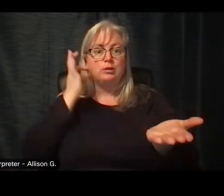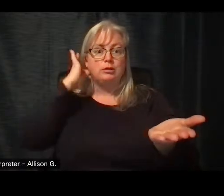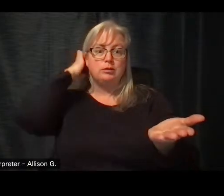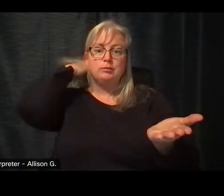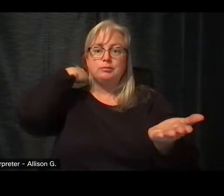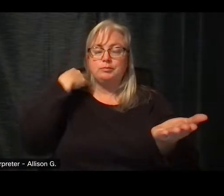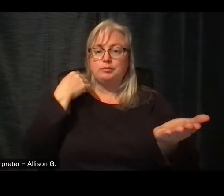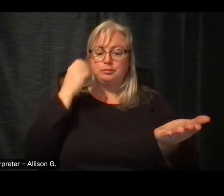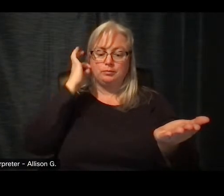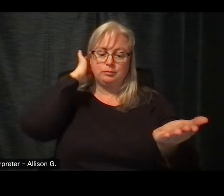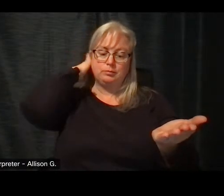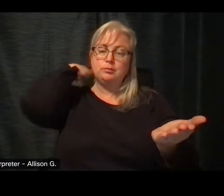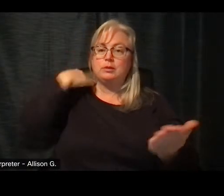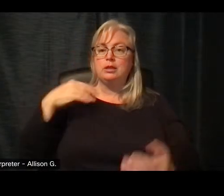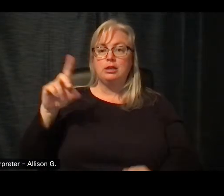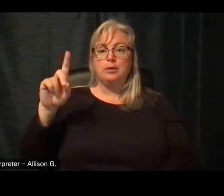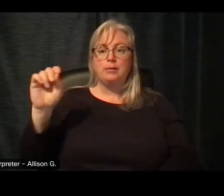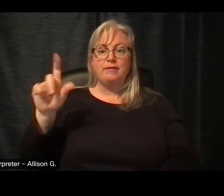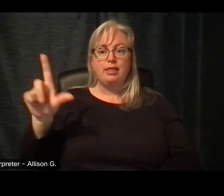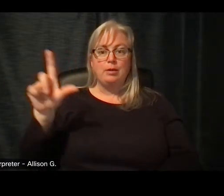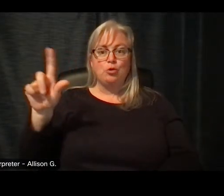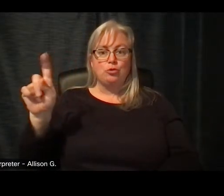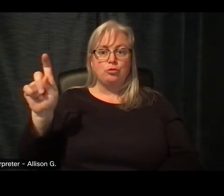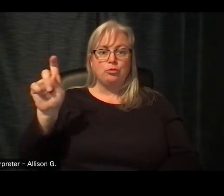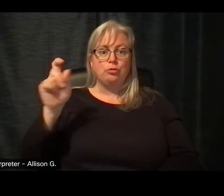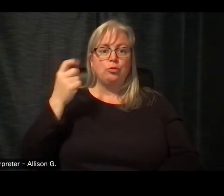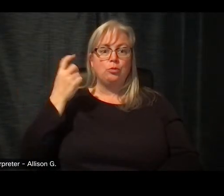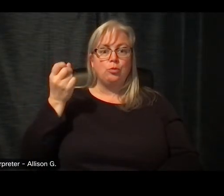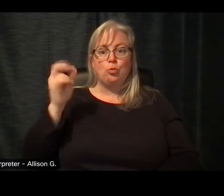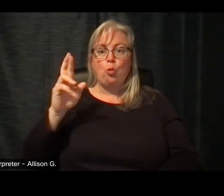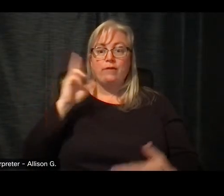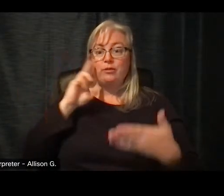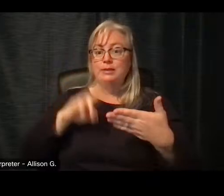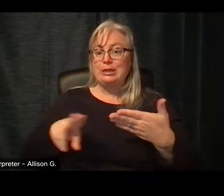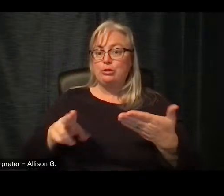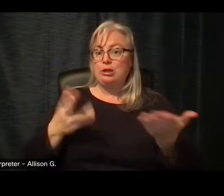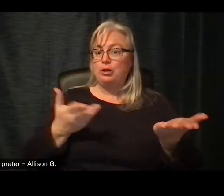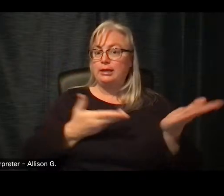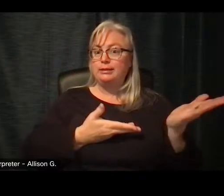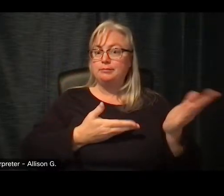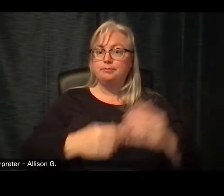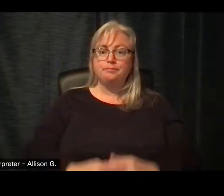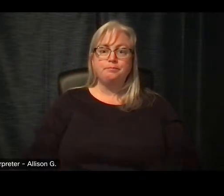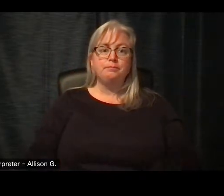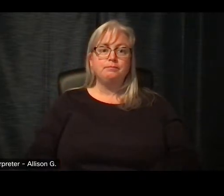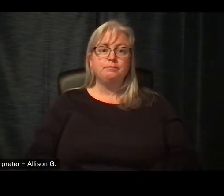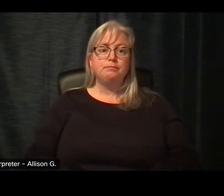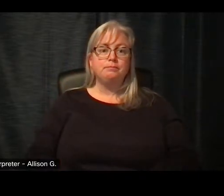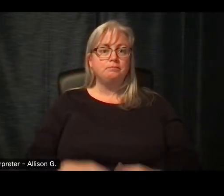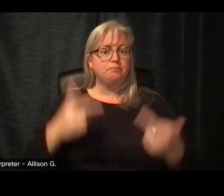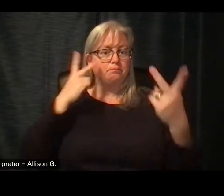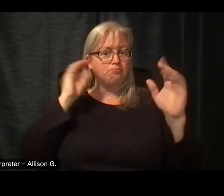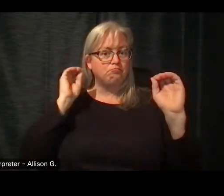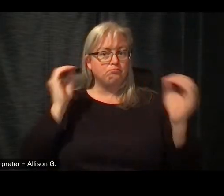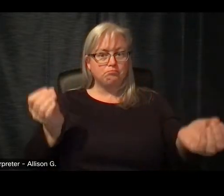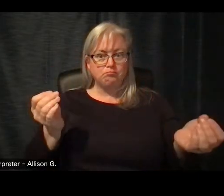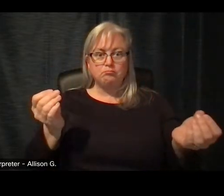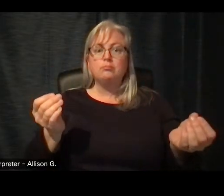on the Department of Labor or from the Secretary out here? Not seeing any,